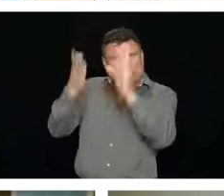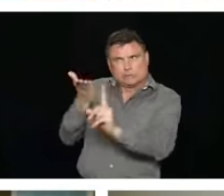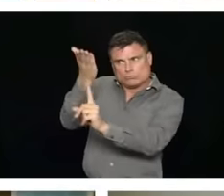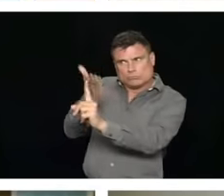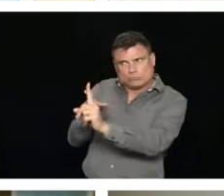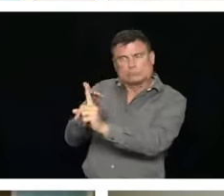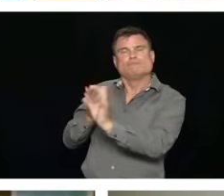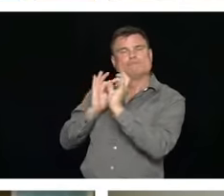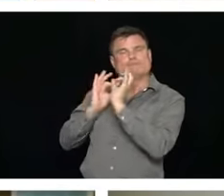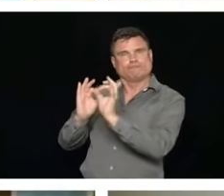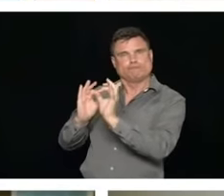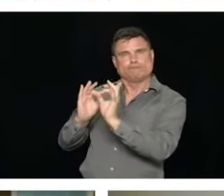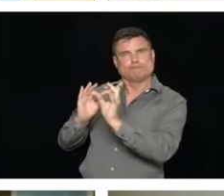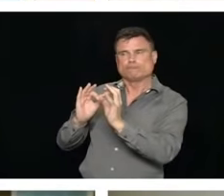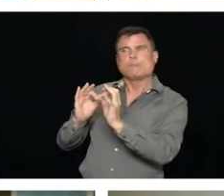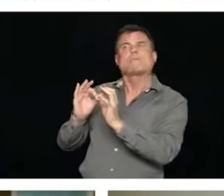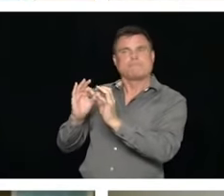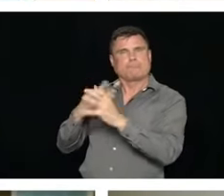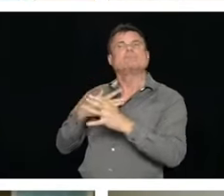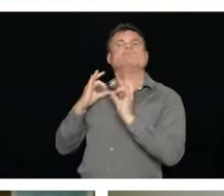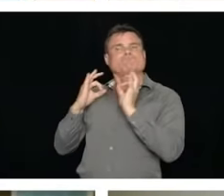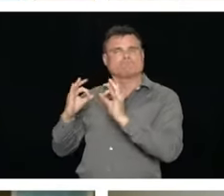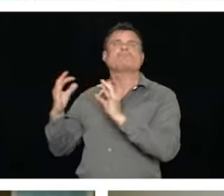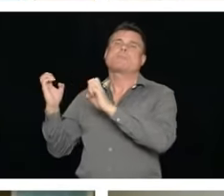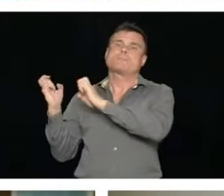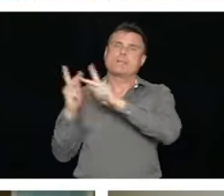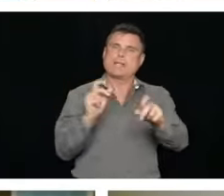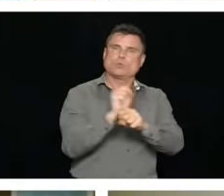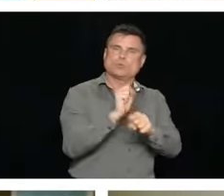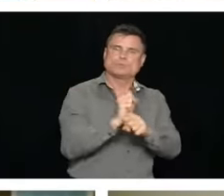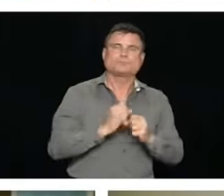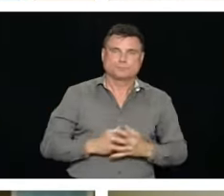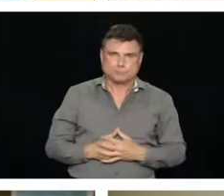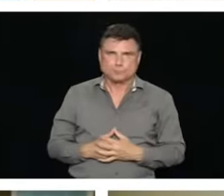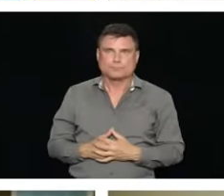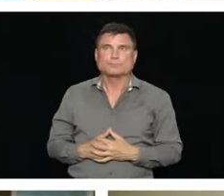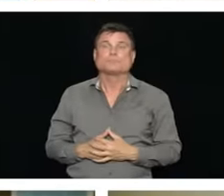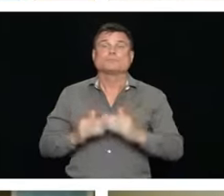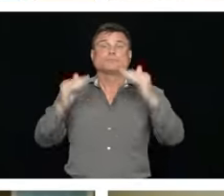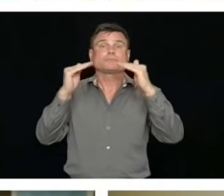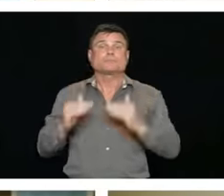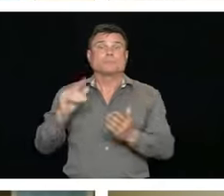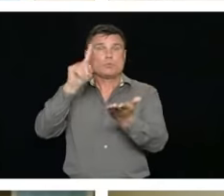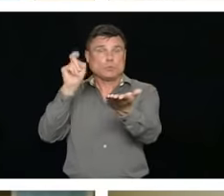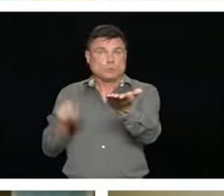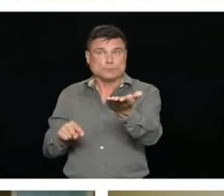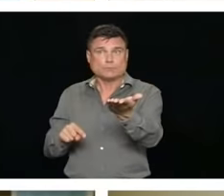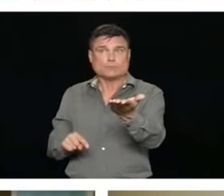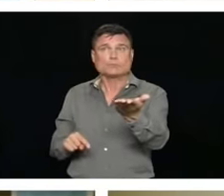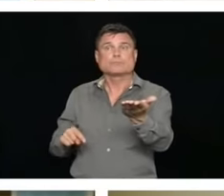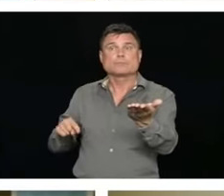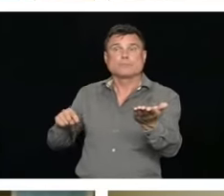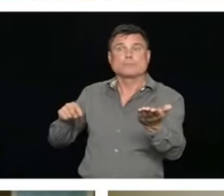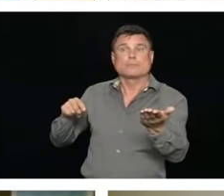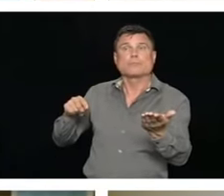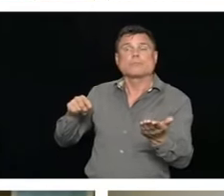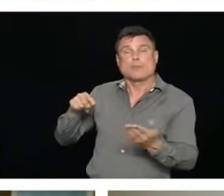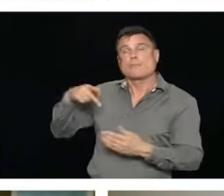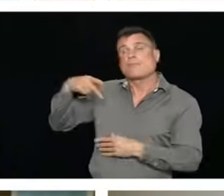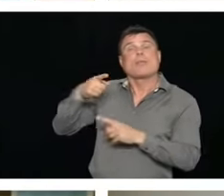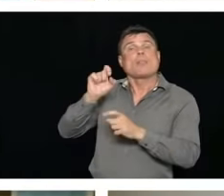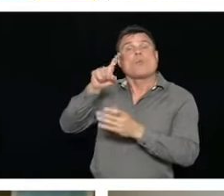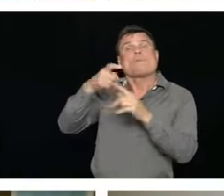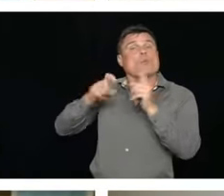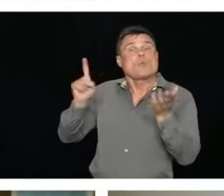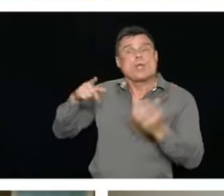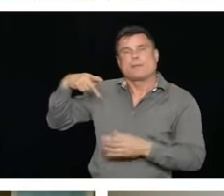Pender Island. And so her question is, in the 10 years I've been a teacher, I've seen countless colleagues and students sick and